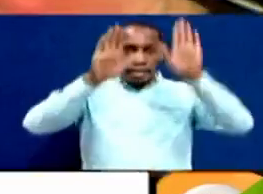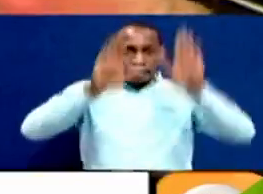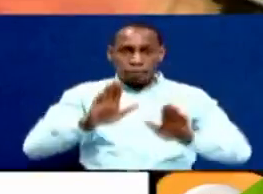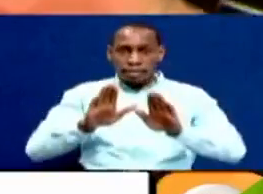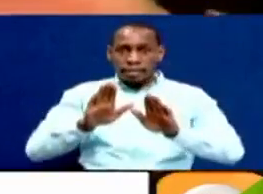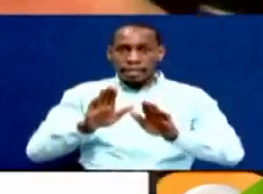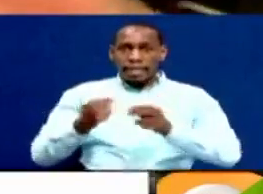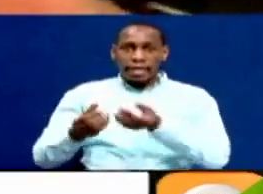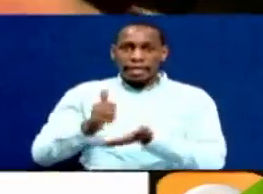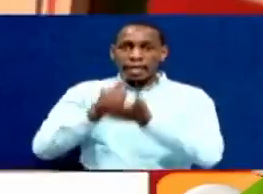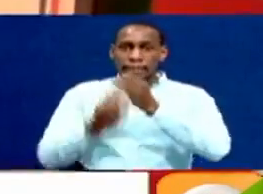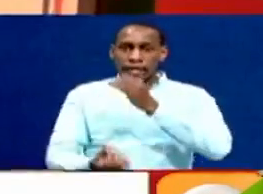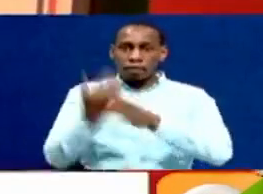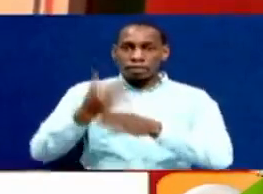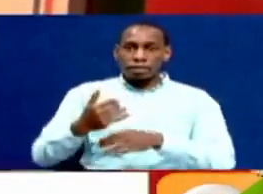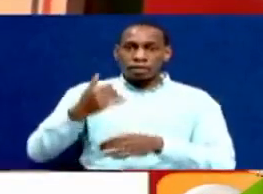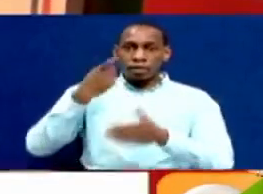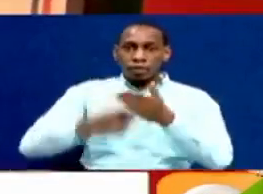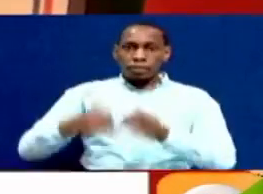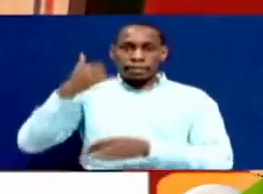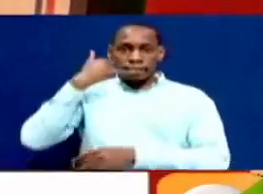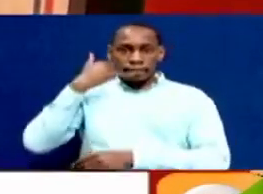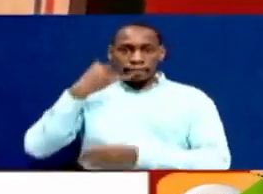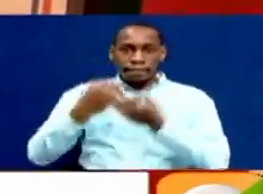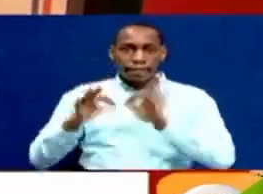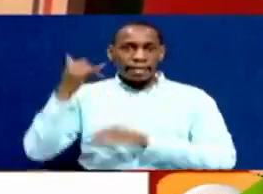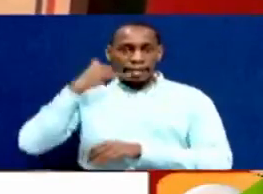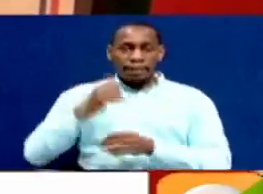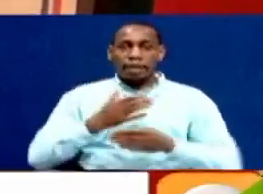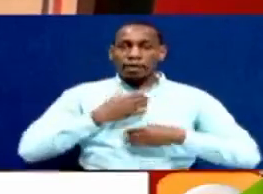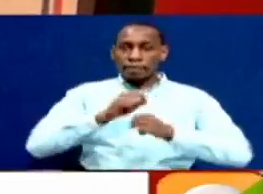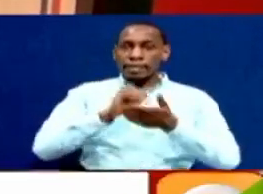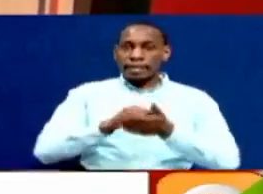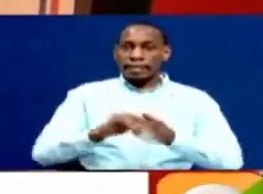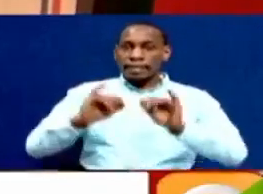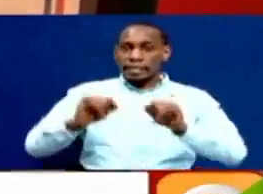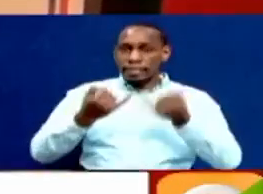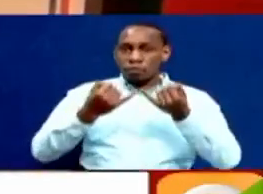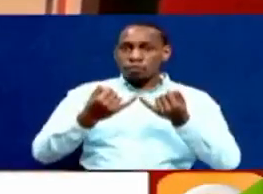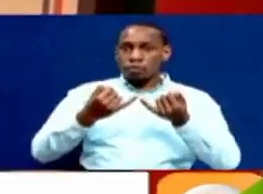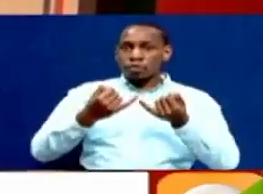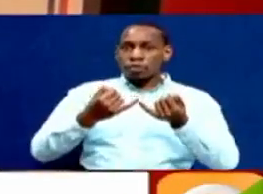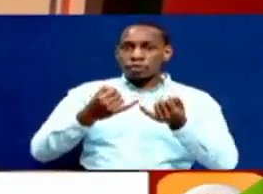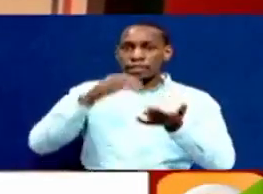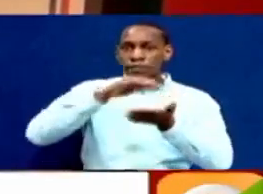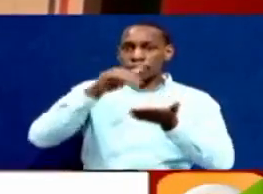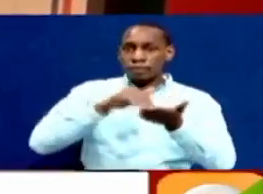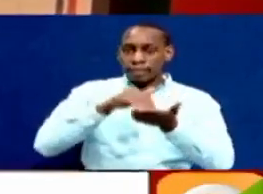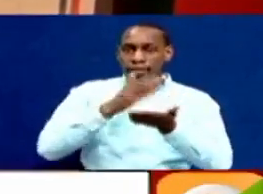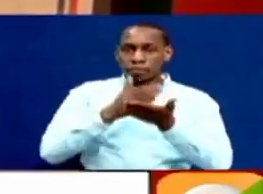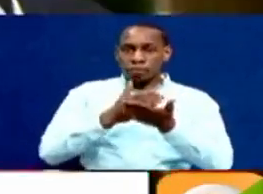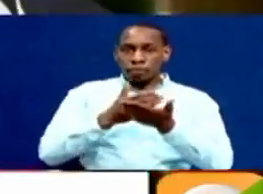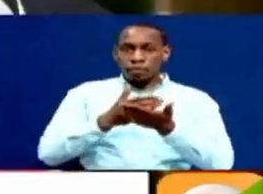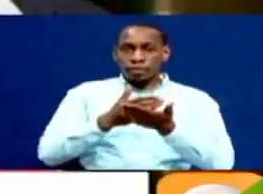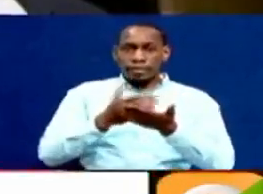in the establishment of the toll-free line, expressed confidence that the state-of-the-art facility will take crime prevention to